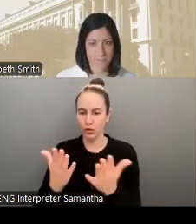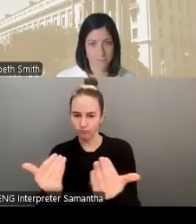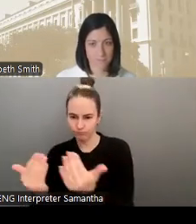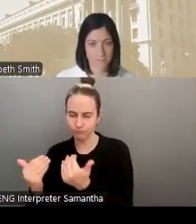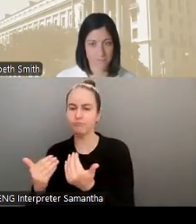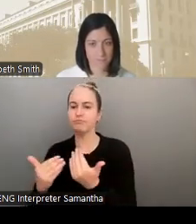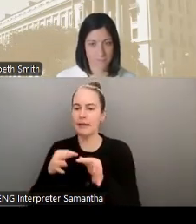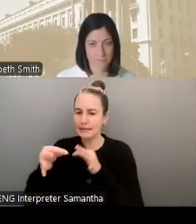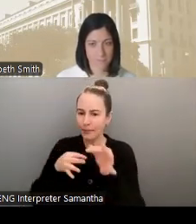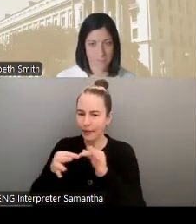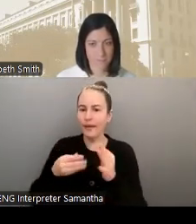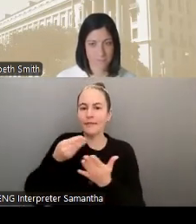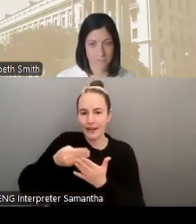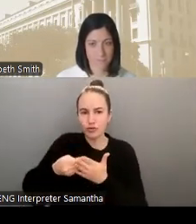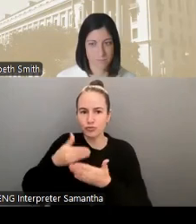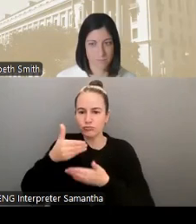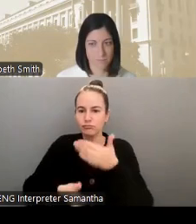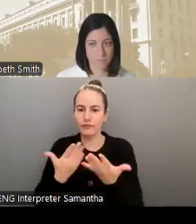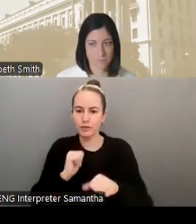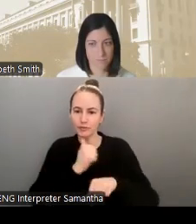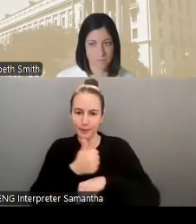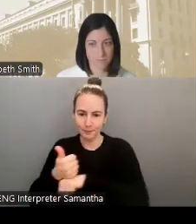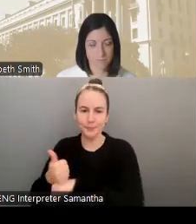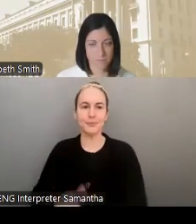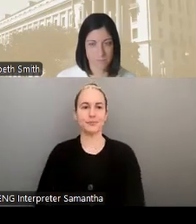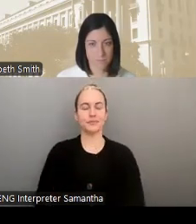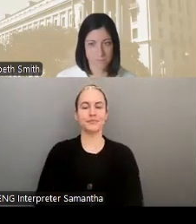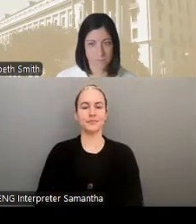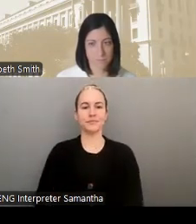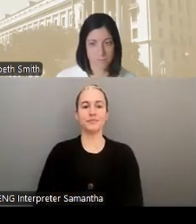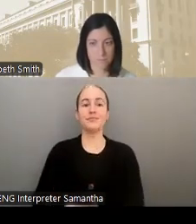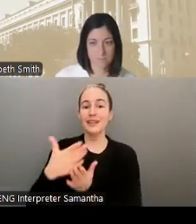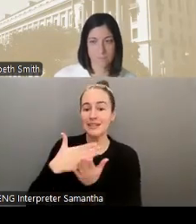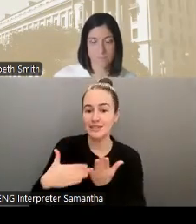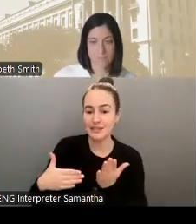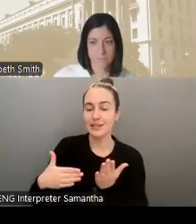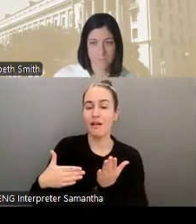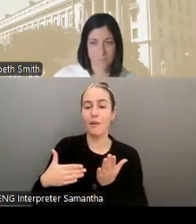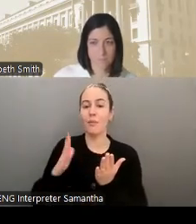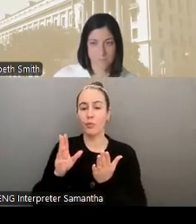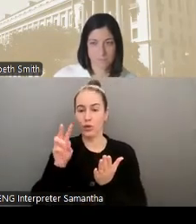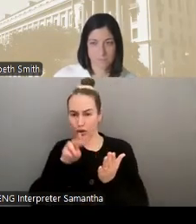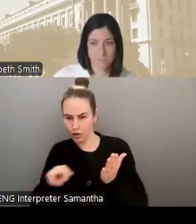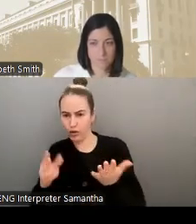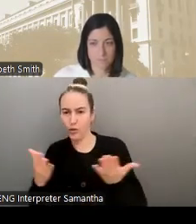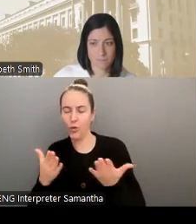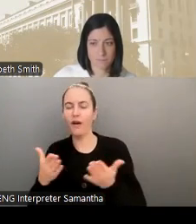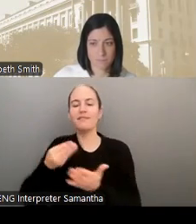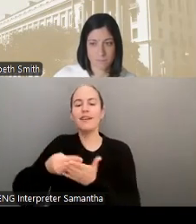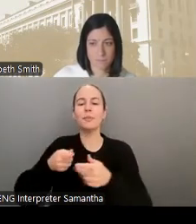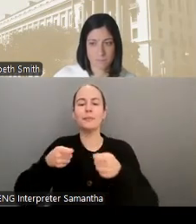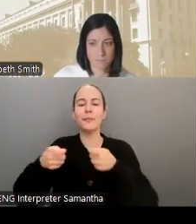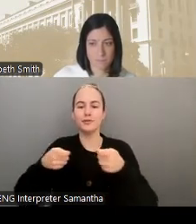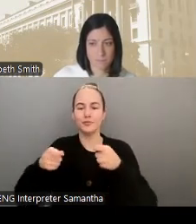processes in place. And some of these things that we're going to look at is the financial management system. Some